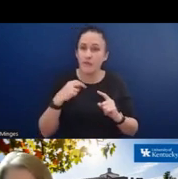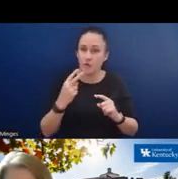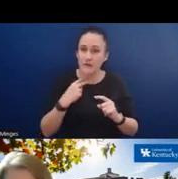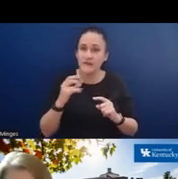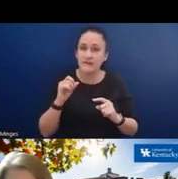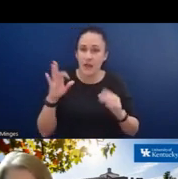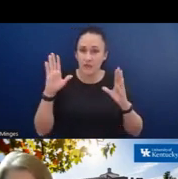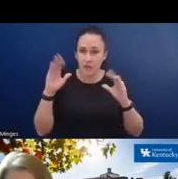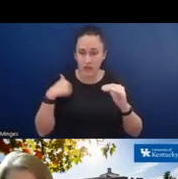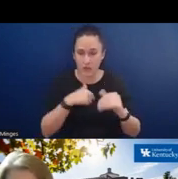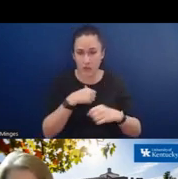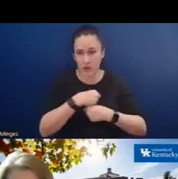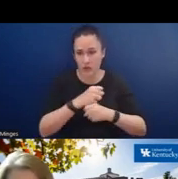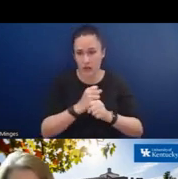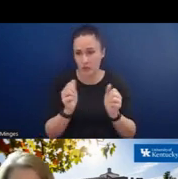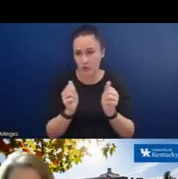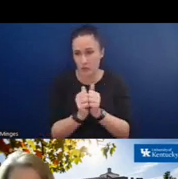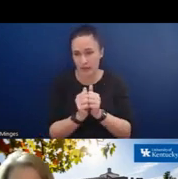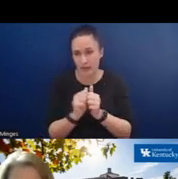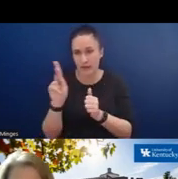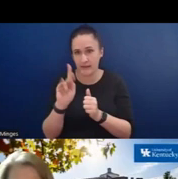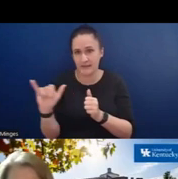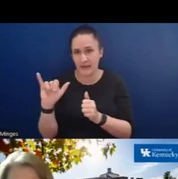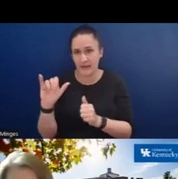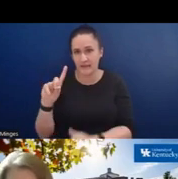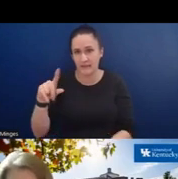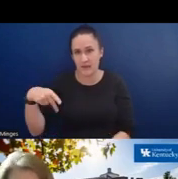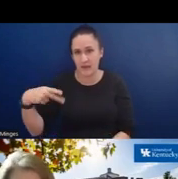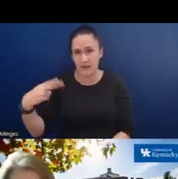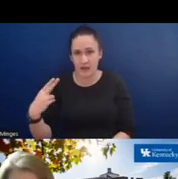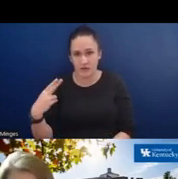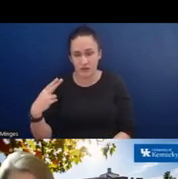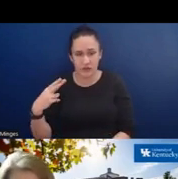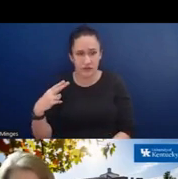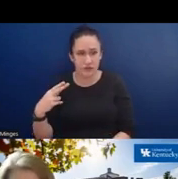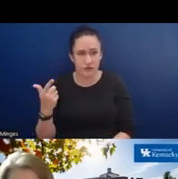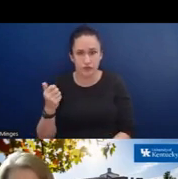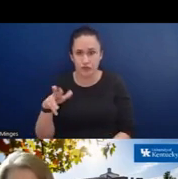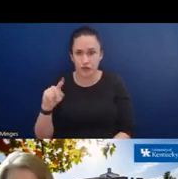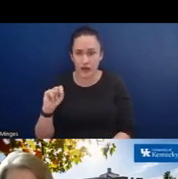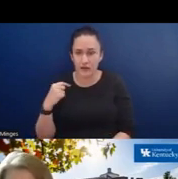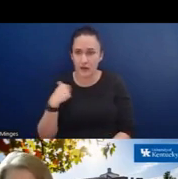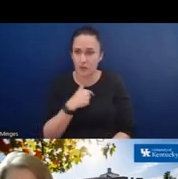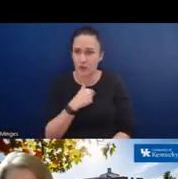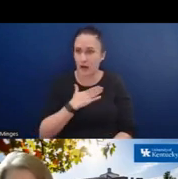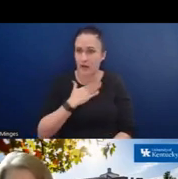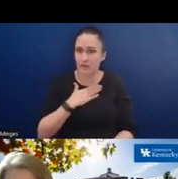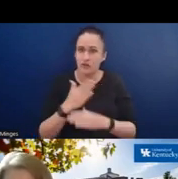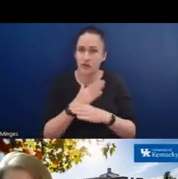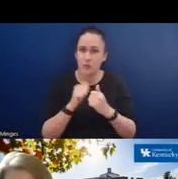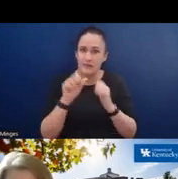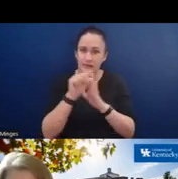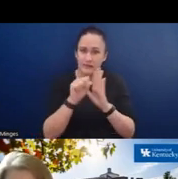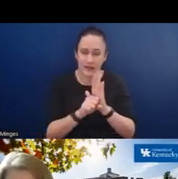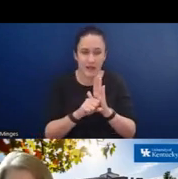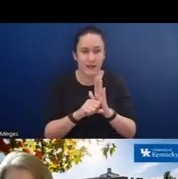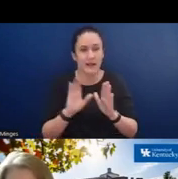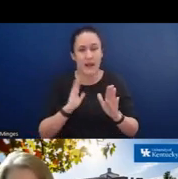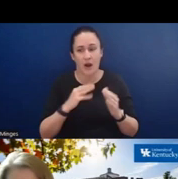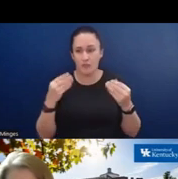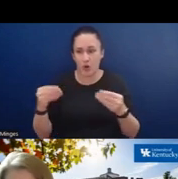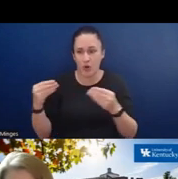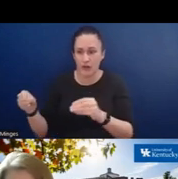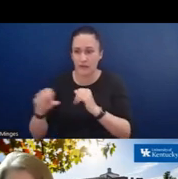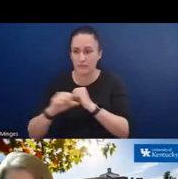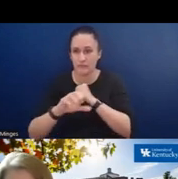we created with a Kentucky DPH grant that we're happy to share with the state. And then our marketing materials and our educational